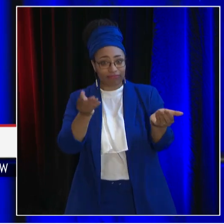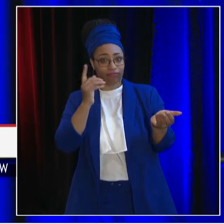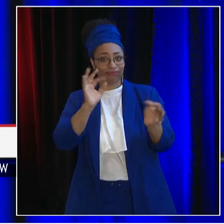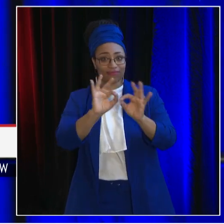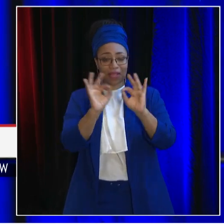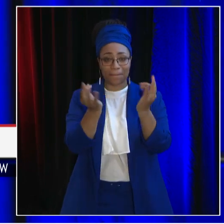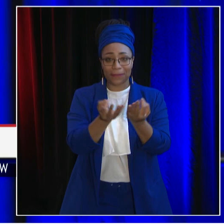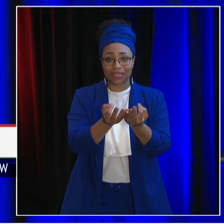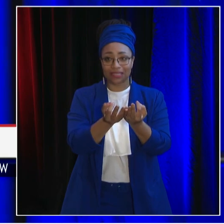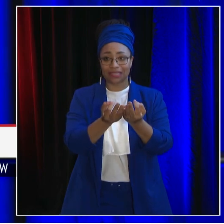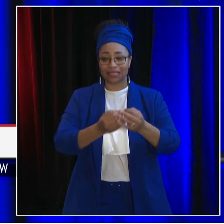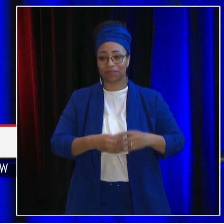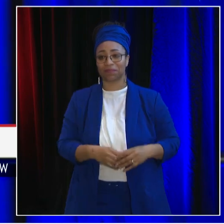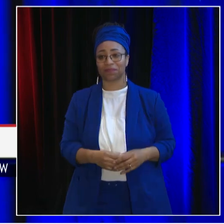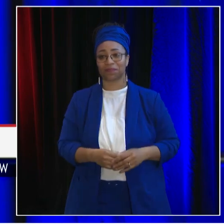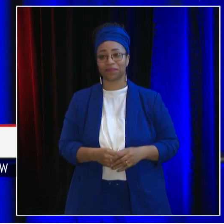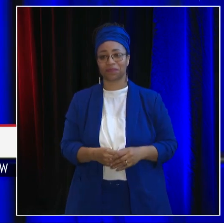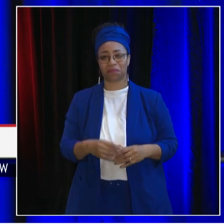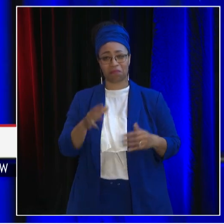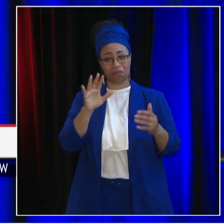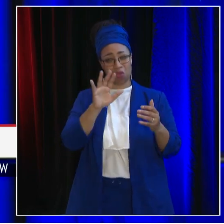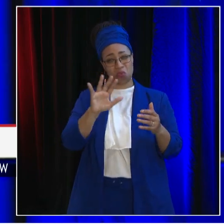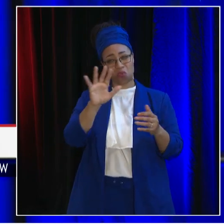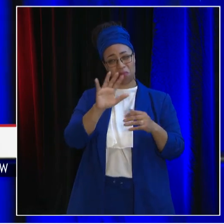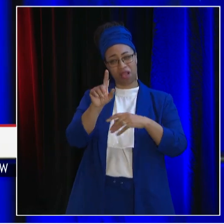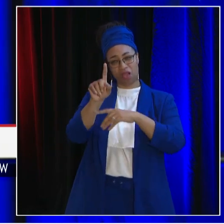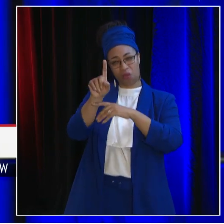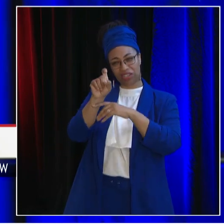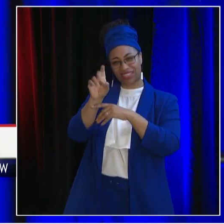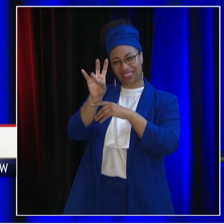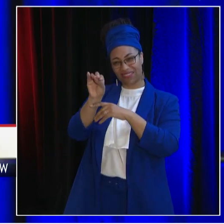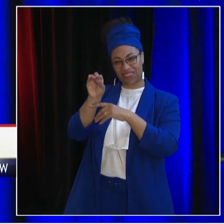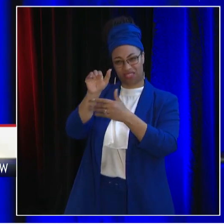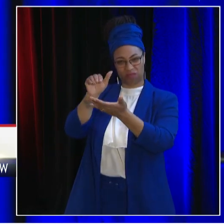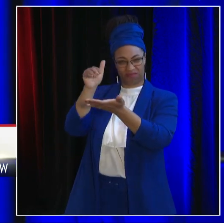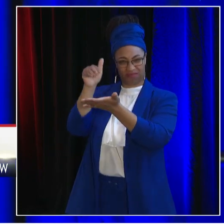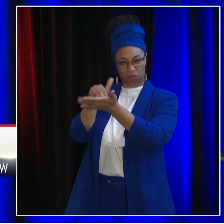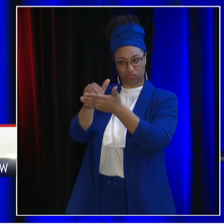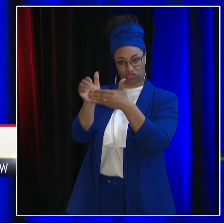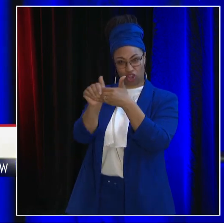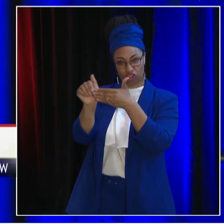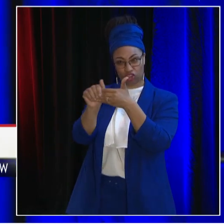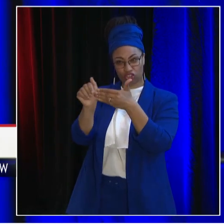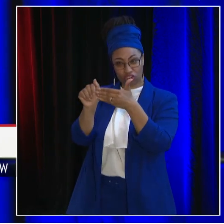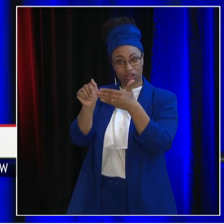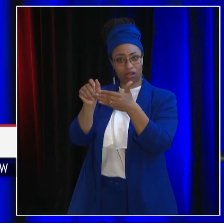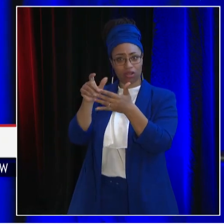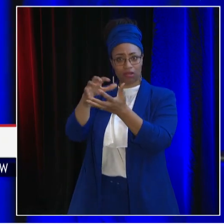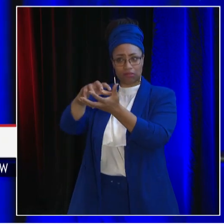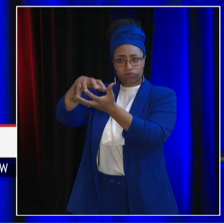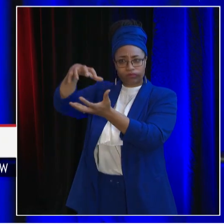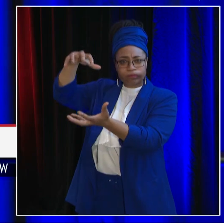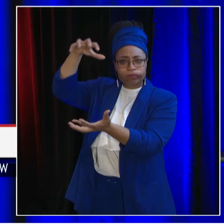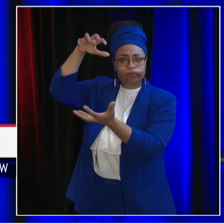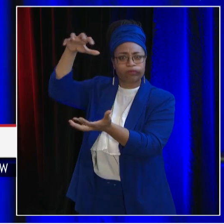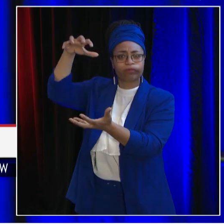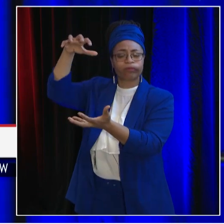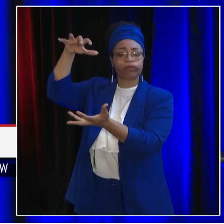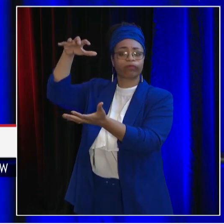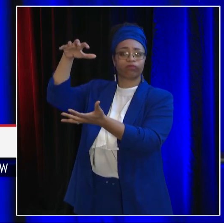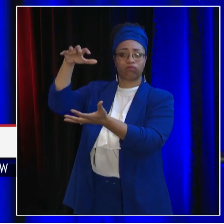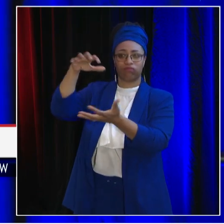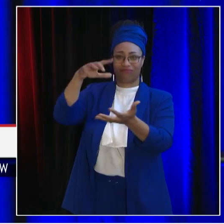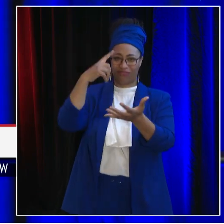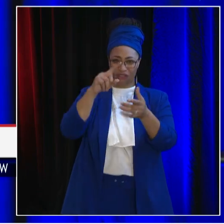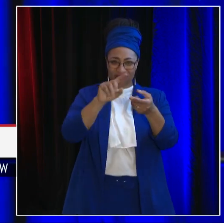$170,000. I was so inspired, and I believe that we can all be inspired